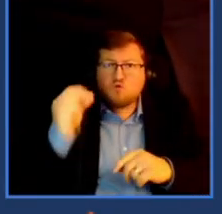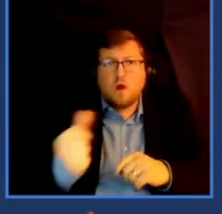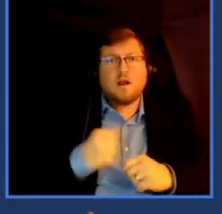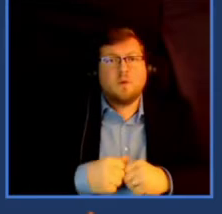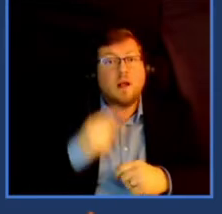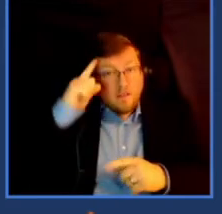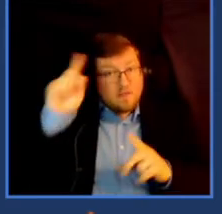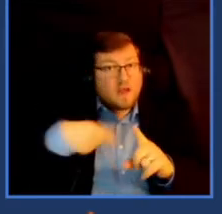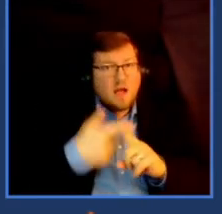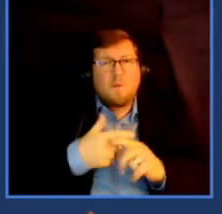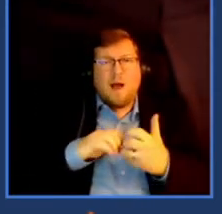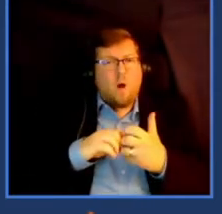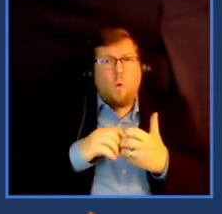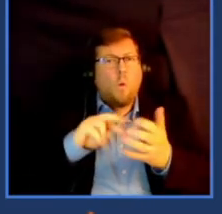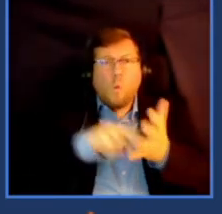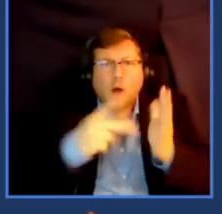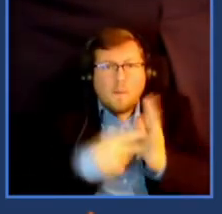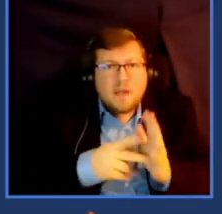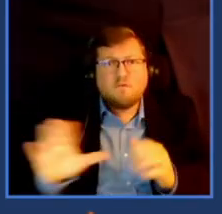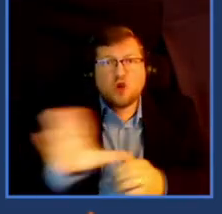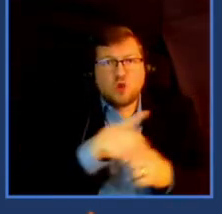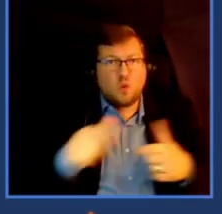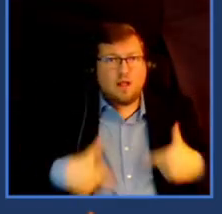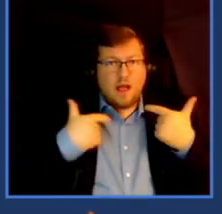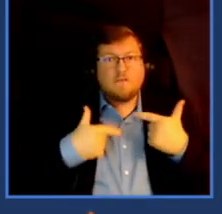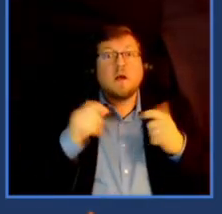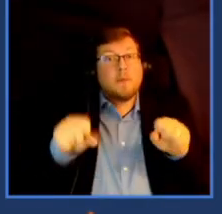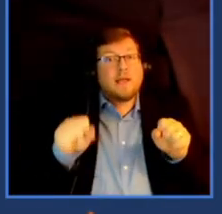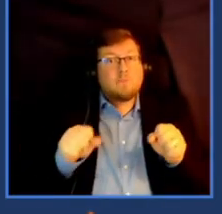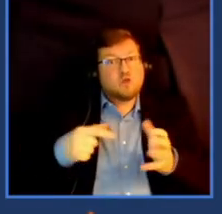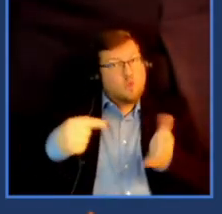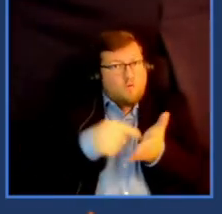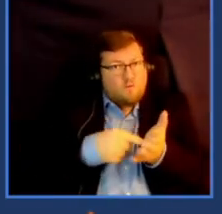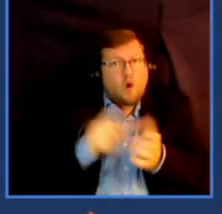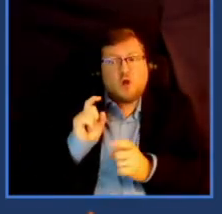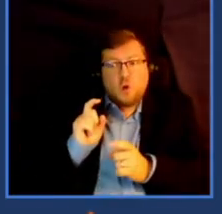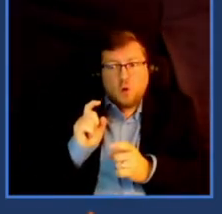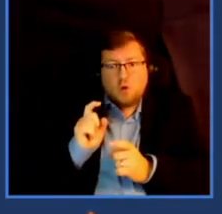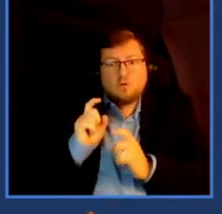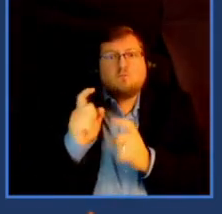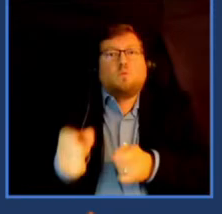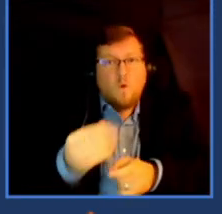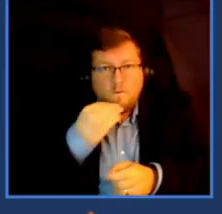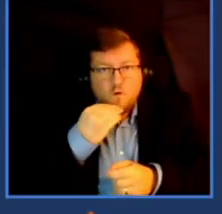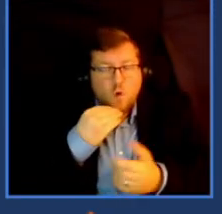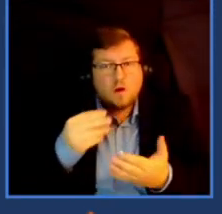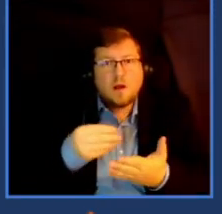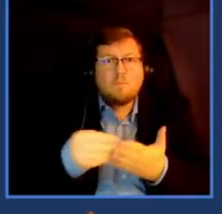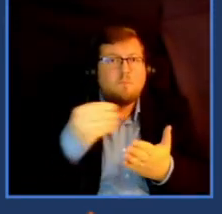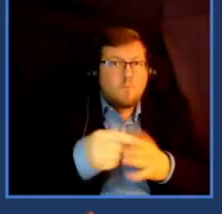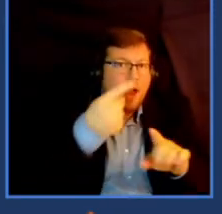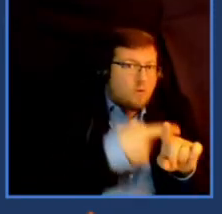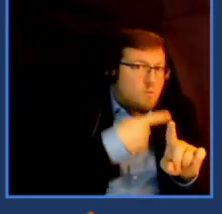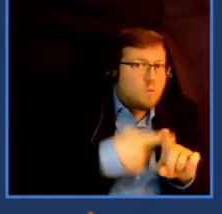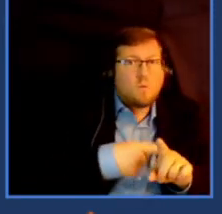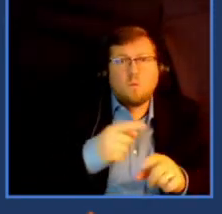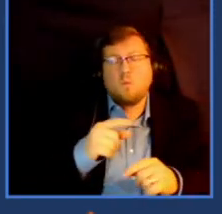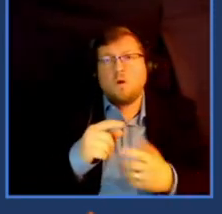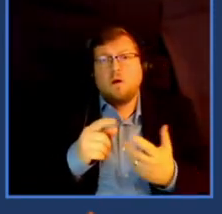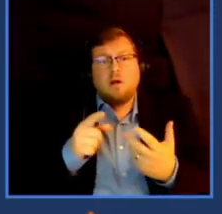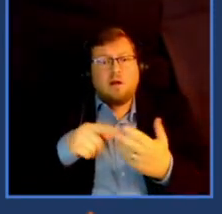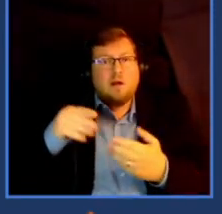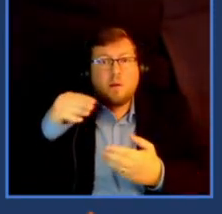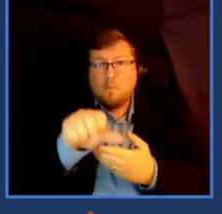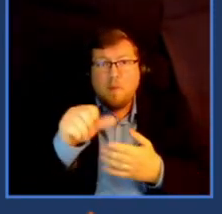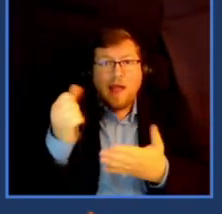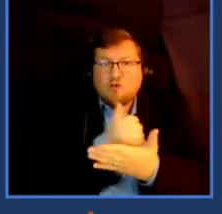lives. Putting food on the table, paying rent, paying for your mortgage, paying down the credit card,